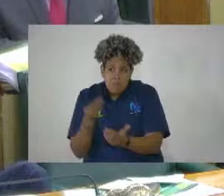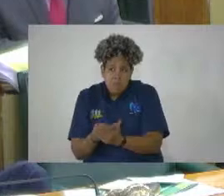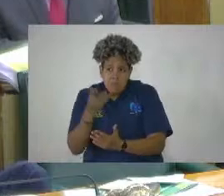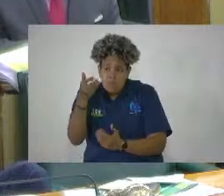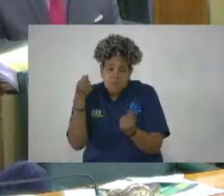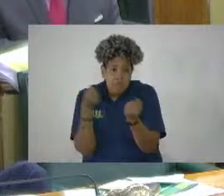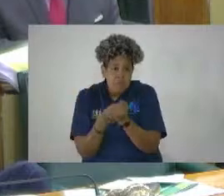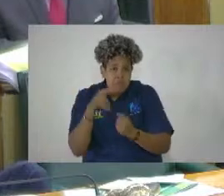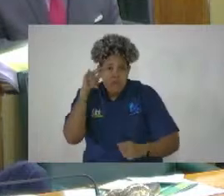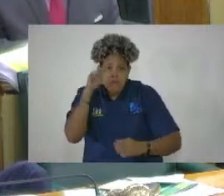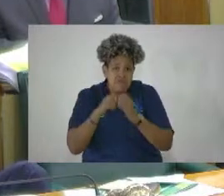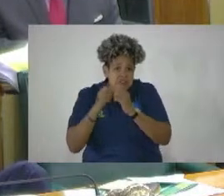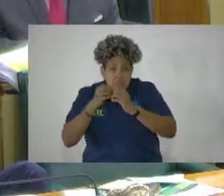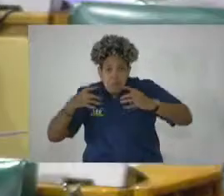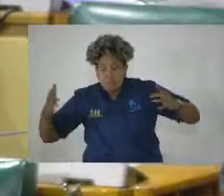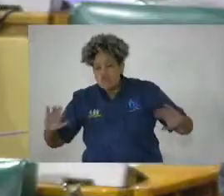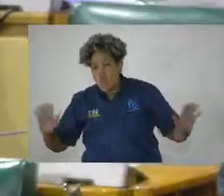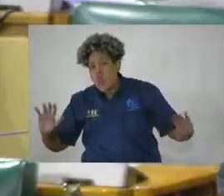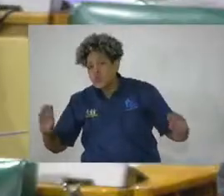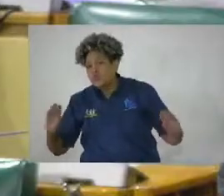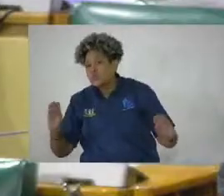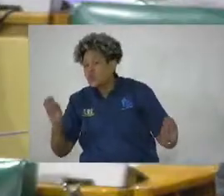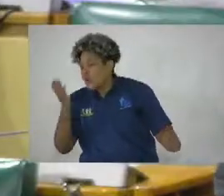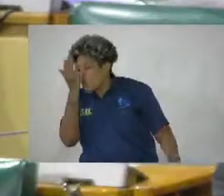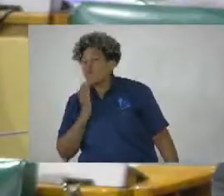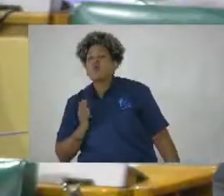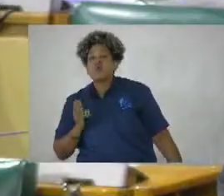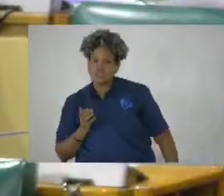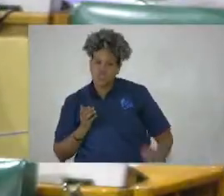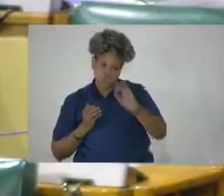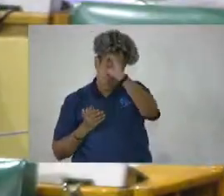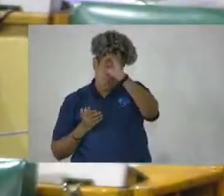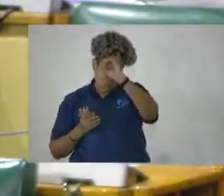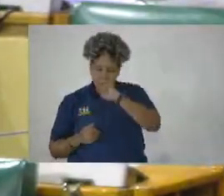airport. None. Right?